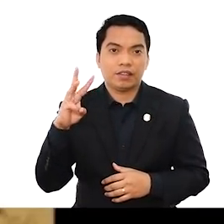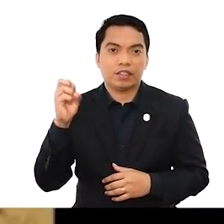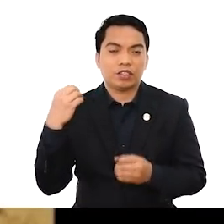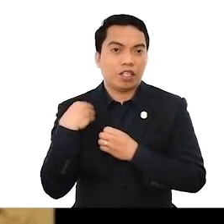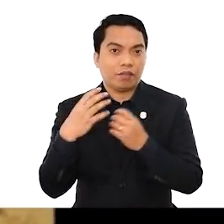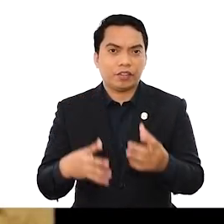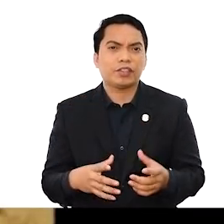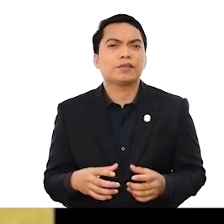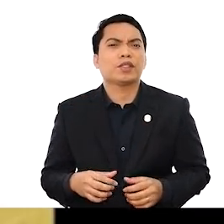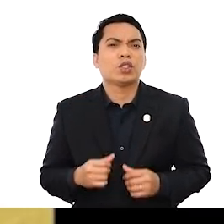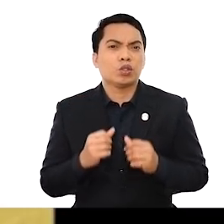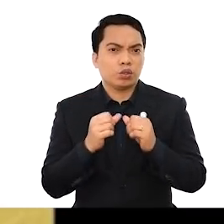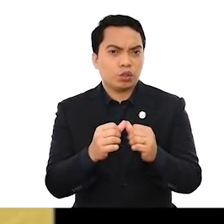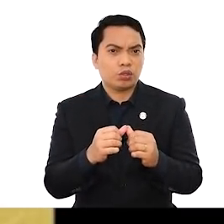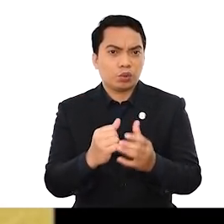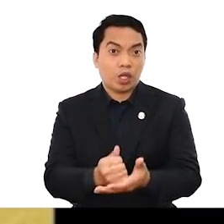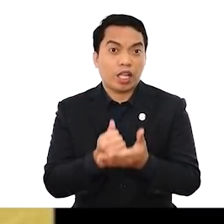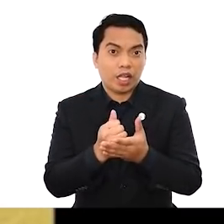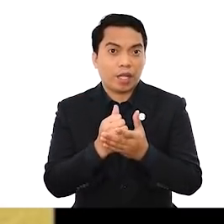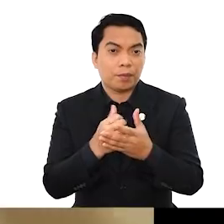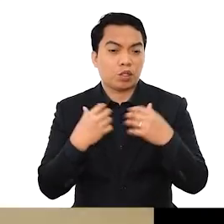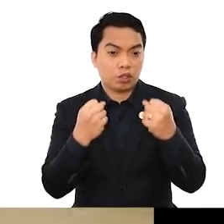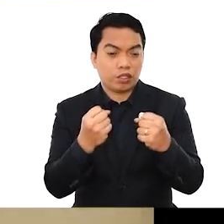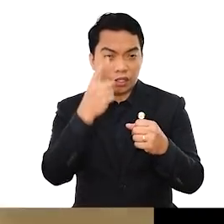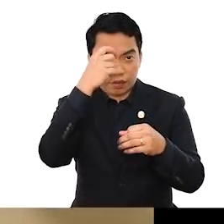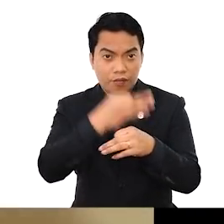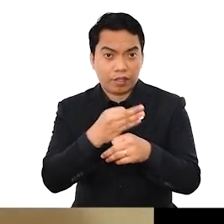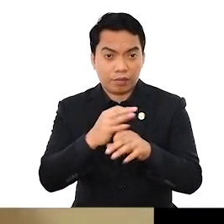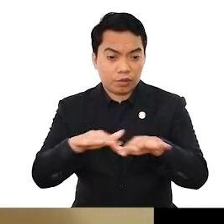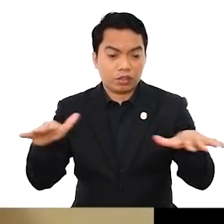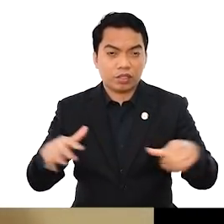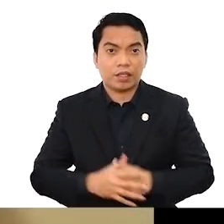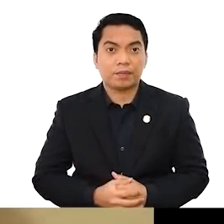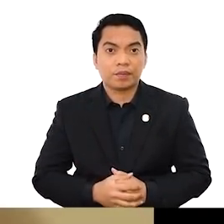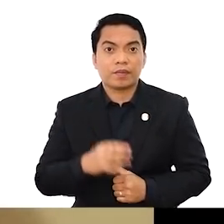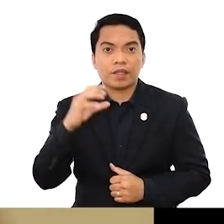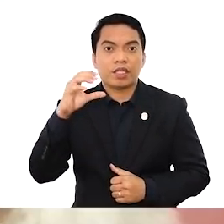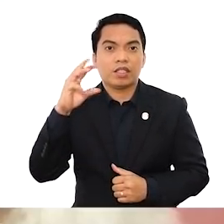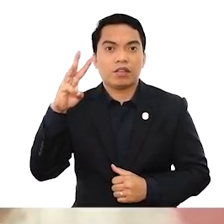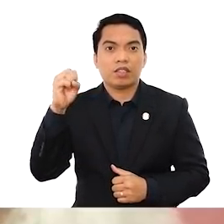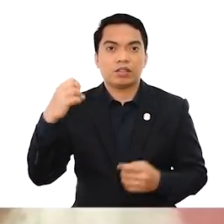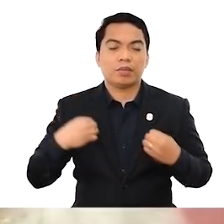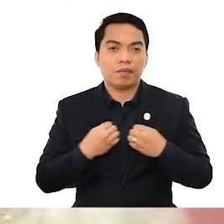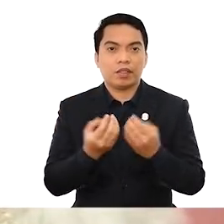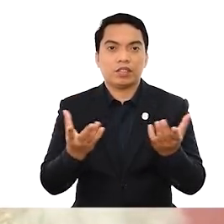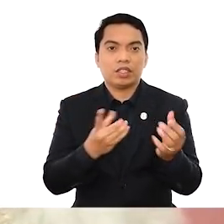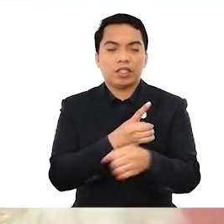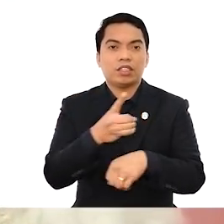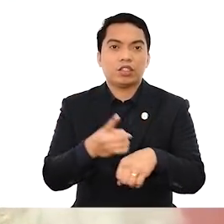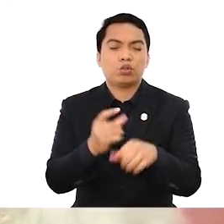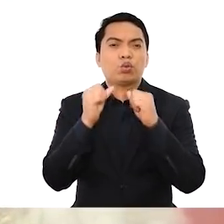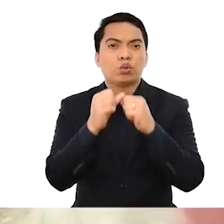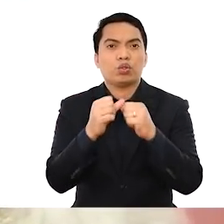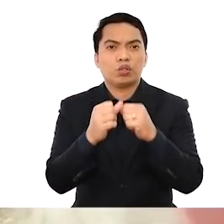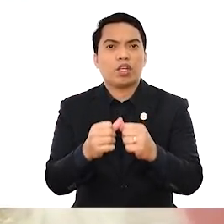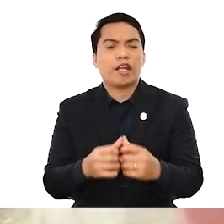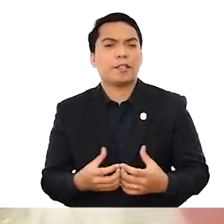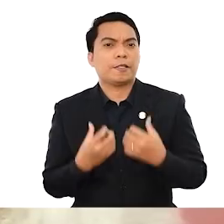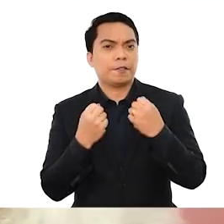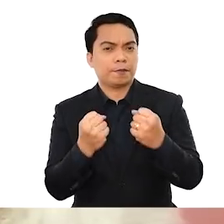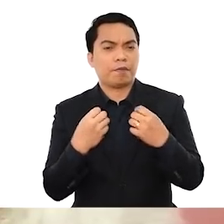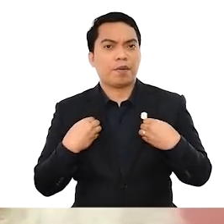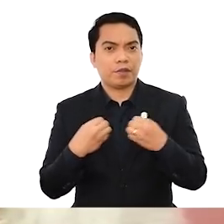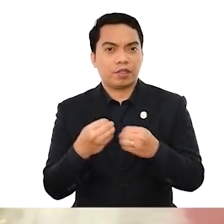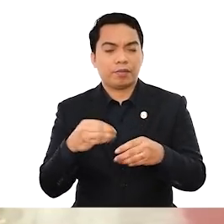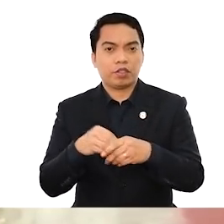faith of our little children as well. The CWS members in the District of British Columbia will continue to abound in their membership